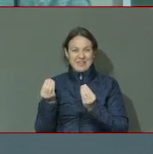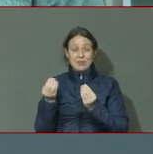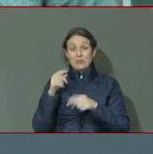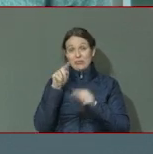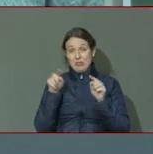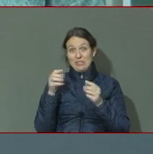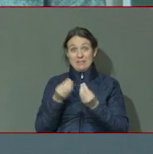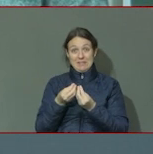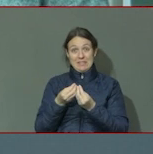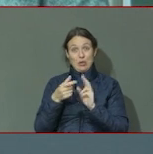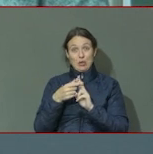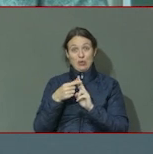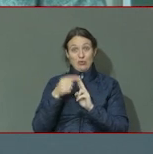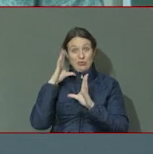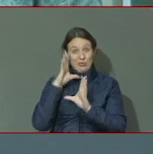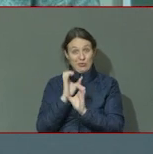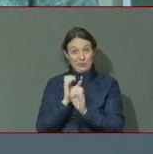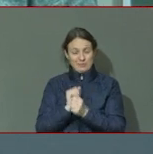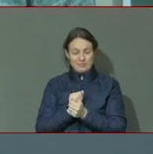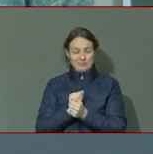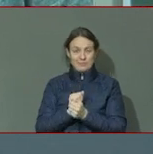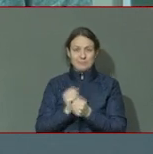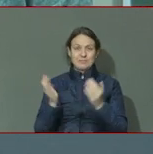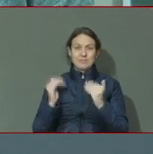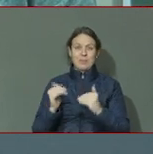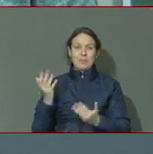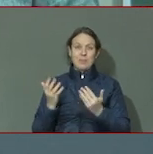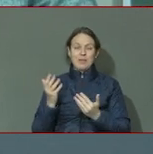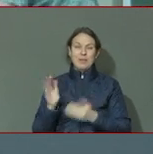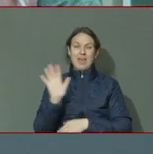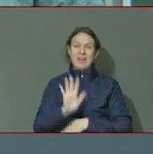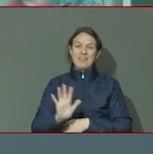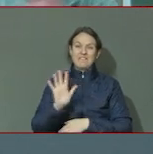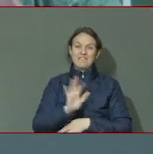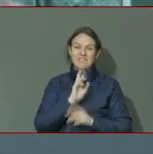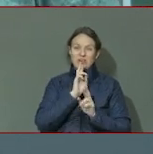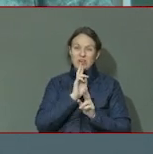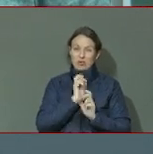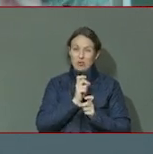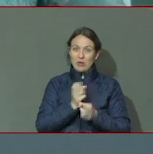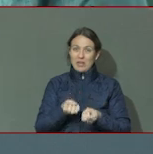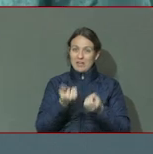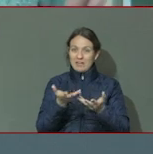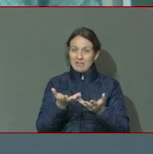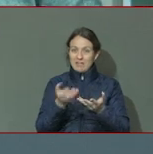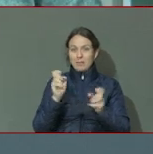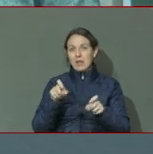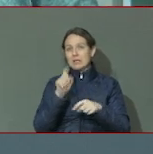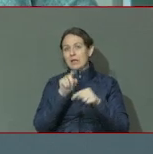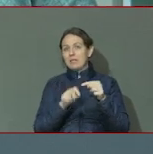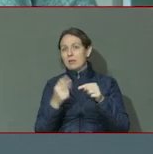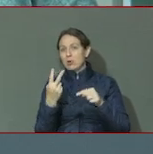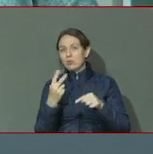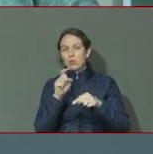there. And when they tell you the average reaction rate, you don't have to divide by 2 or 3